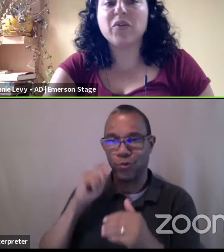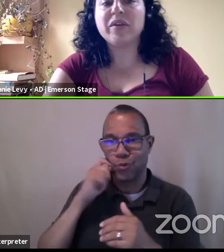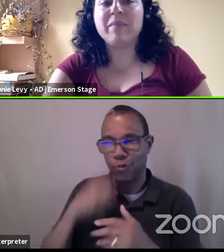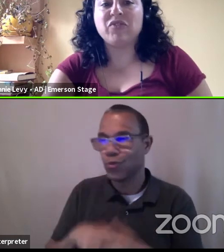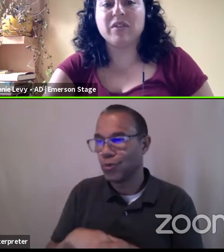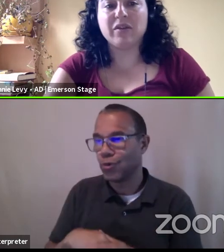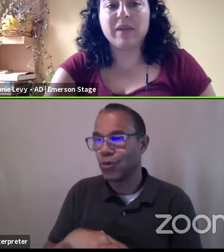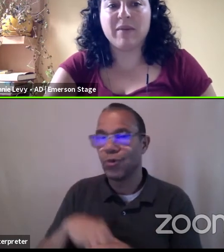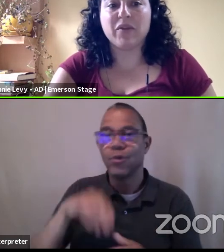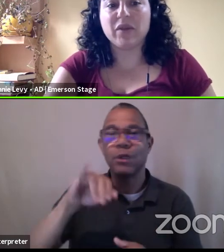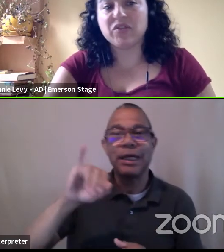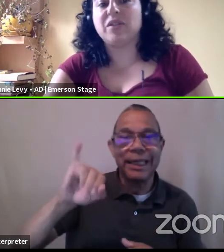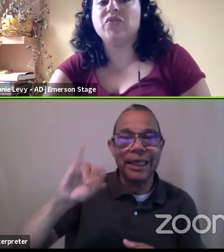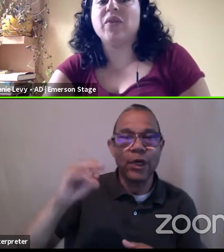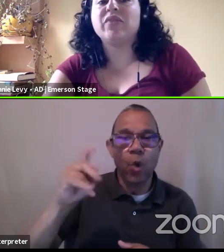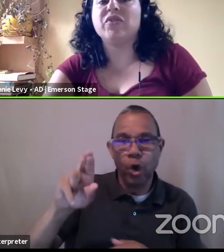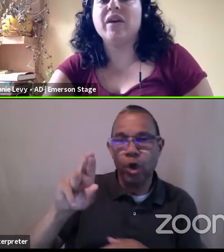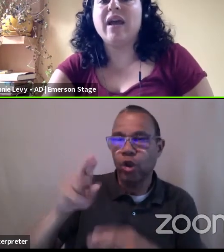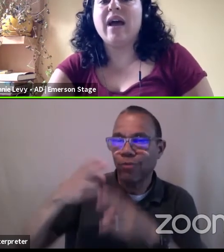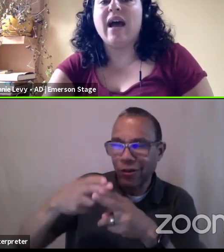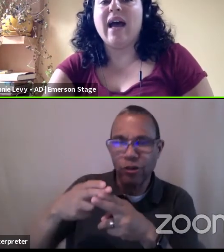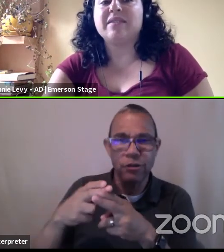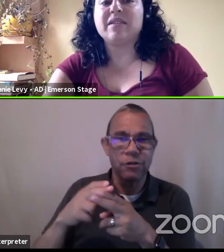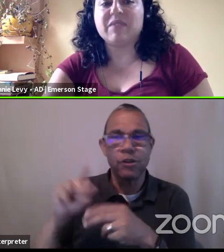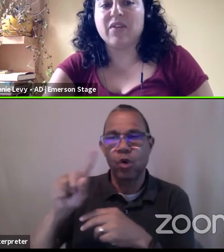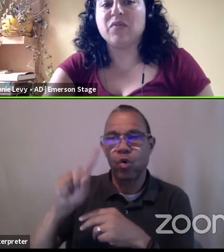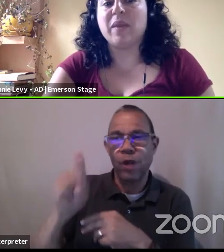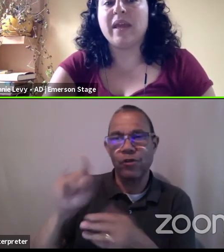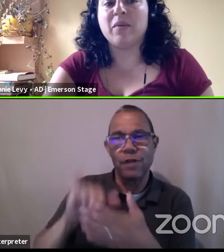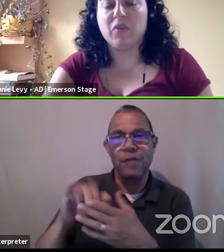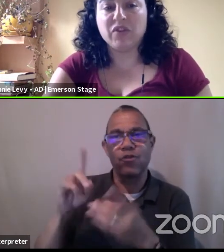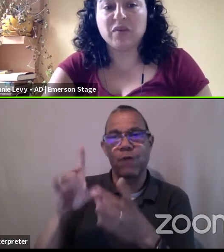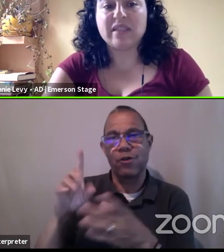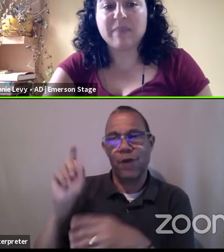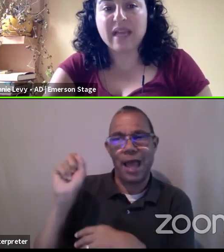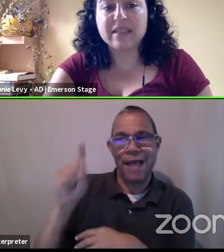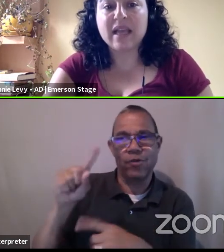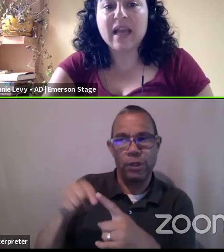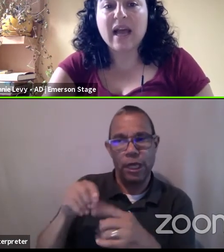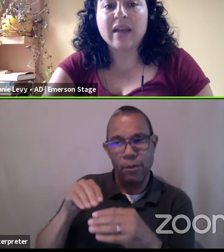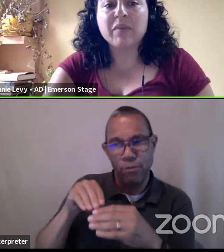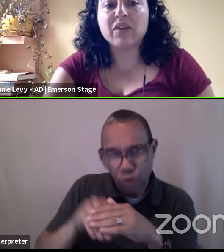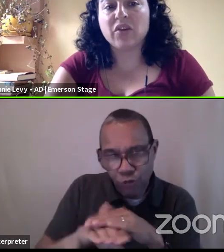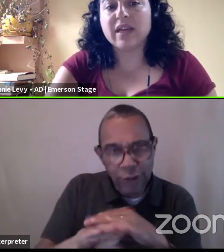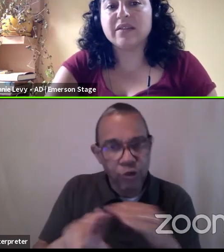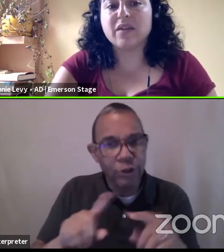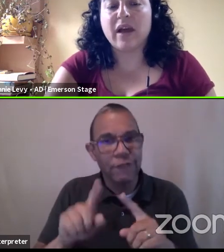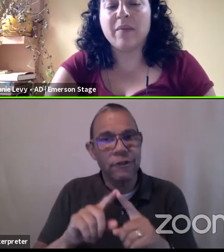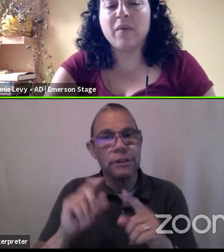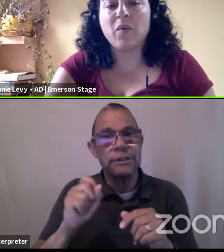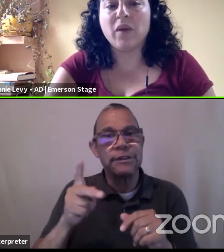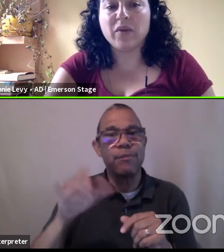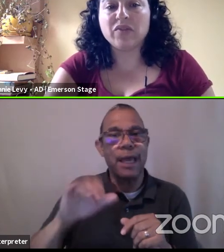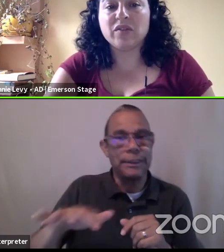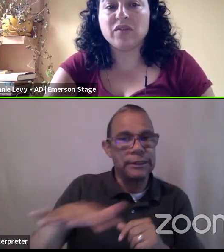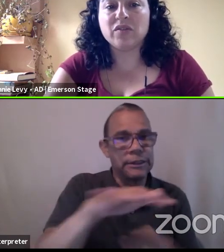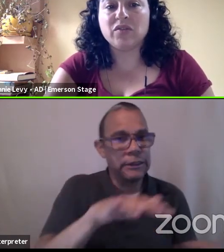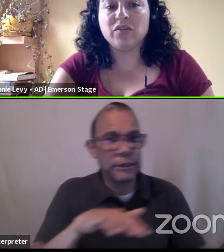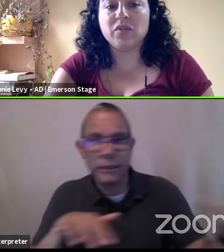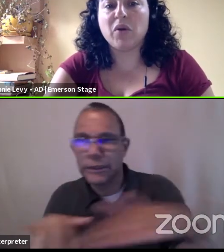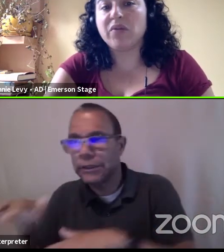Igor, you already mentioned a little bit about the questions that a director asks themselves when they move into a space. And I'm curious, what